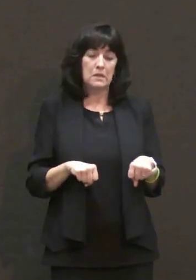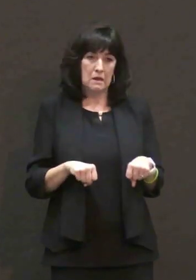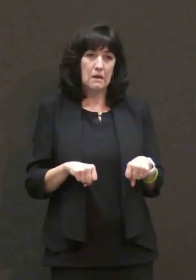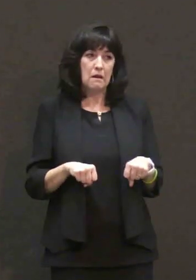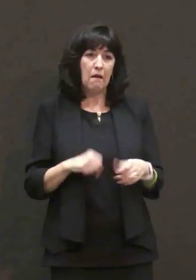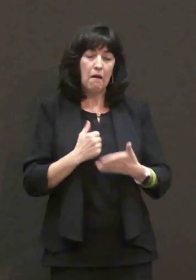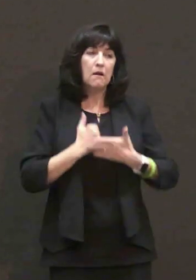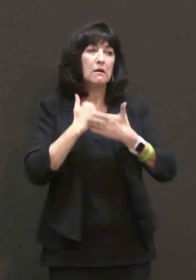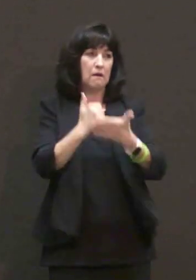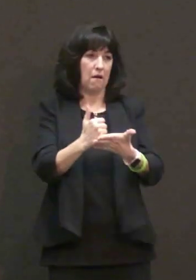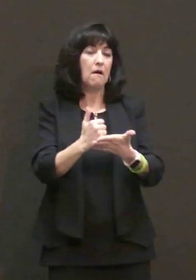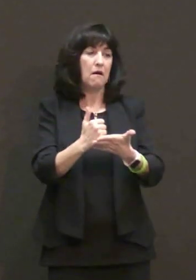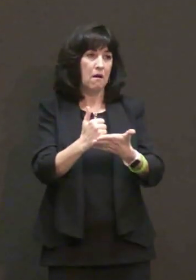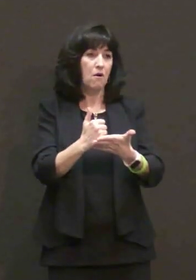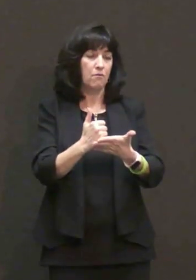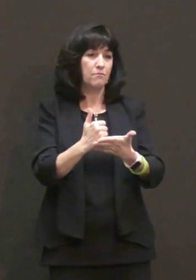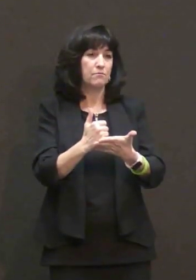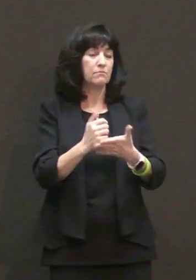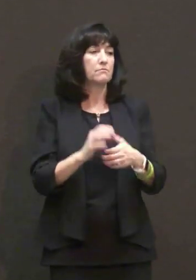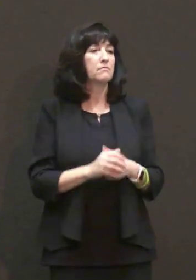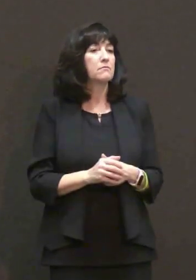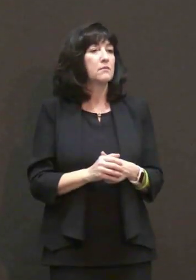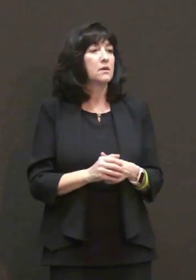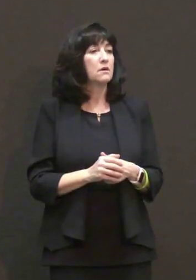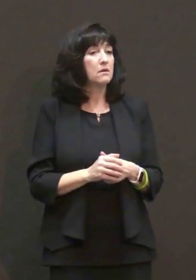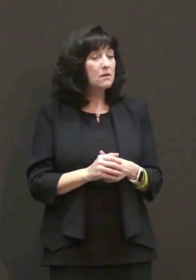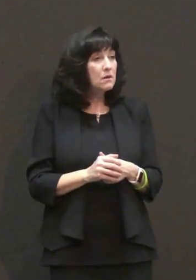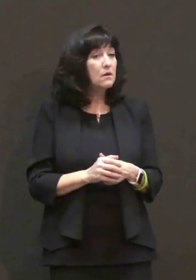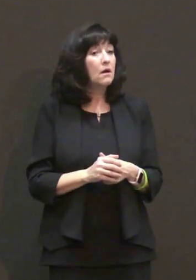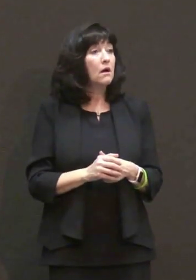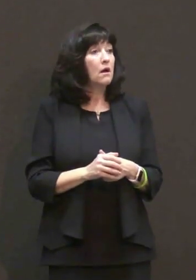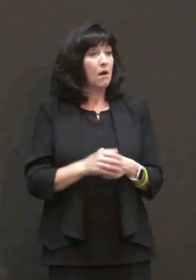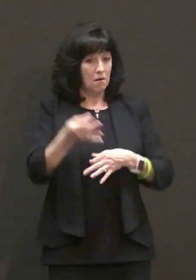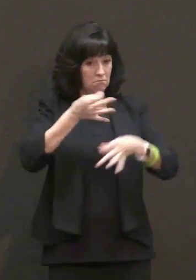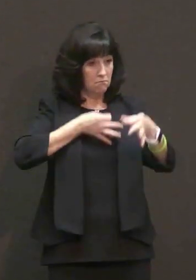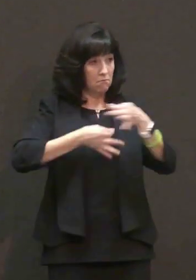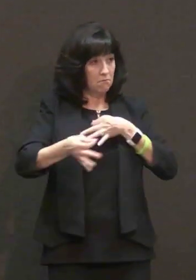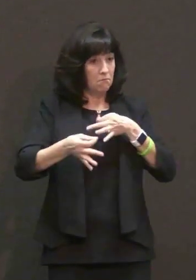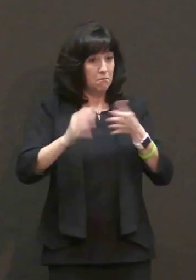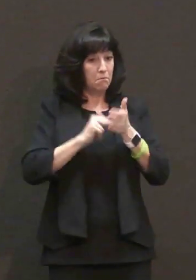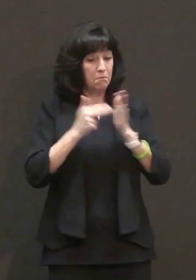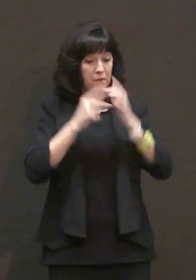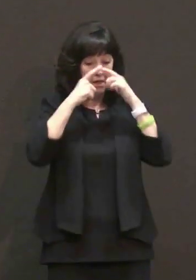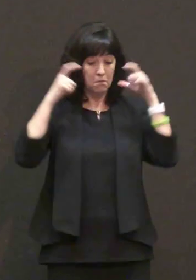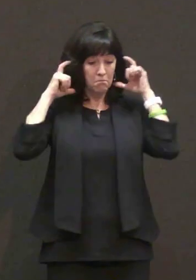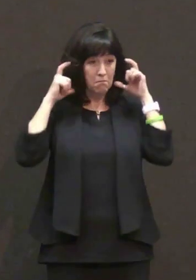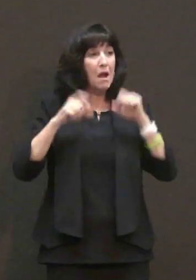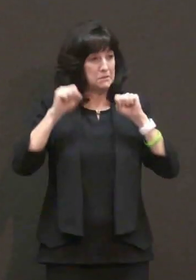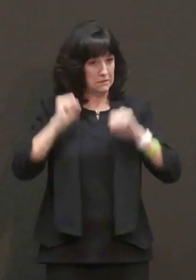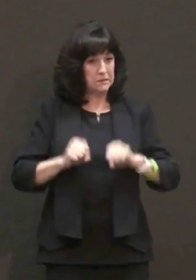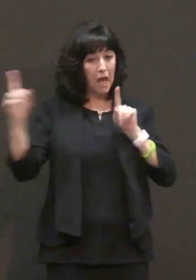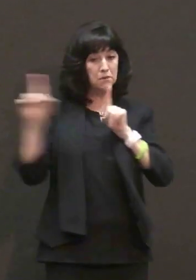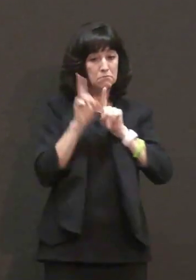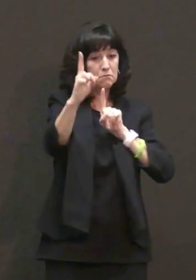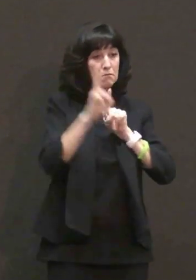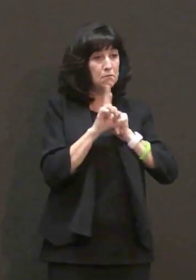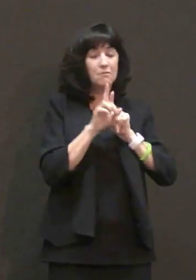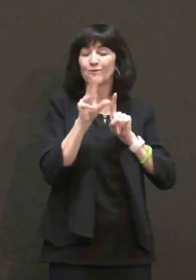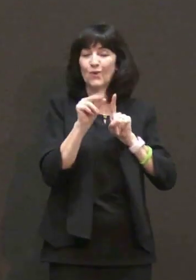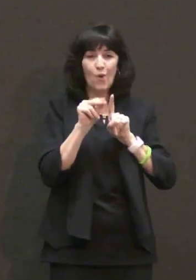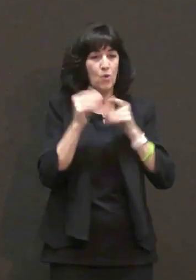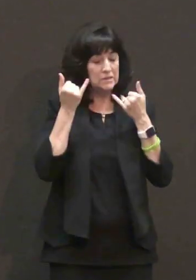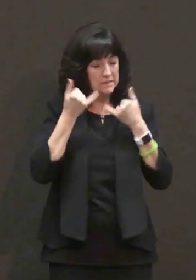should also not be a replacement for the guidance on social distancing, on a proper hygiene. So we're working